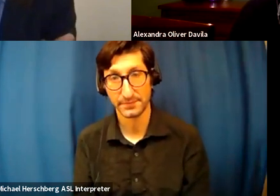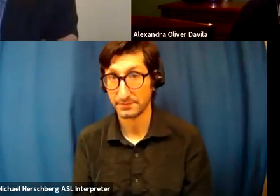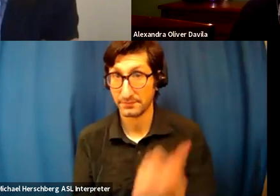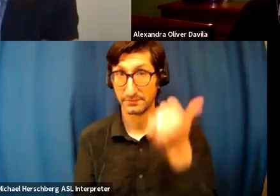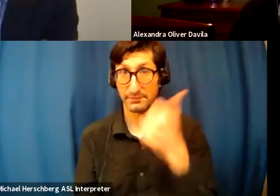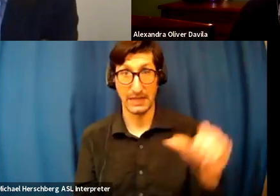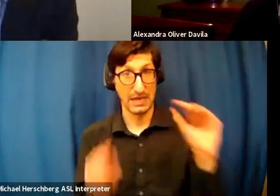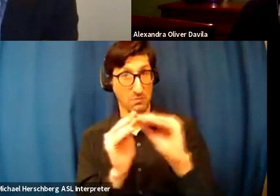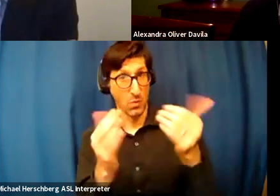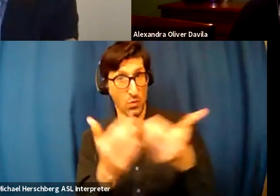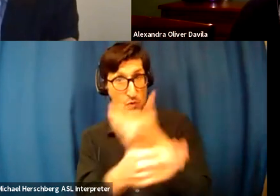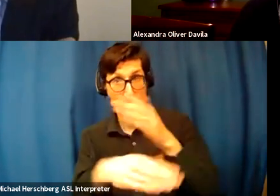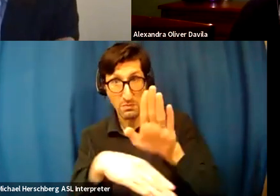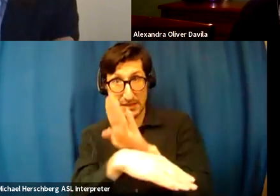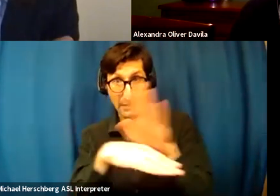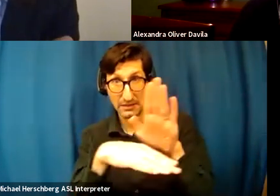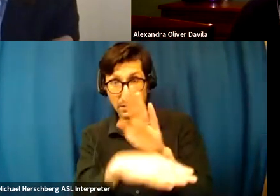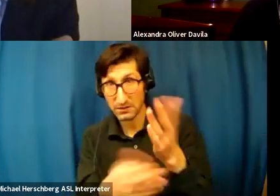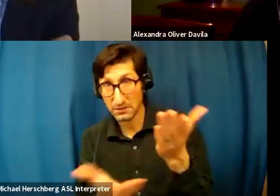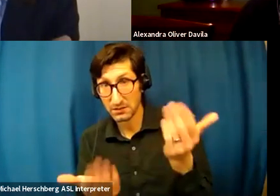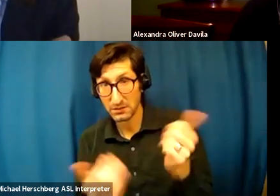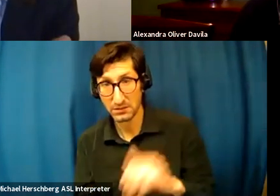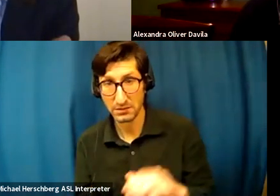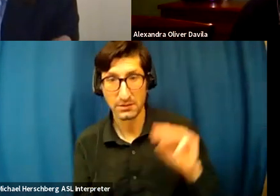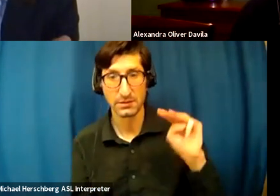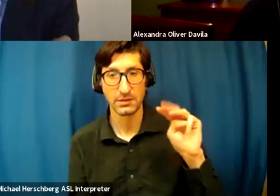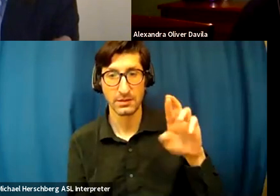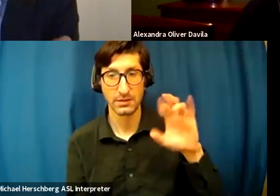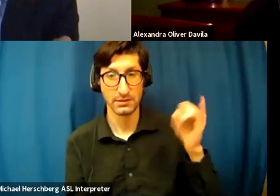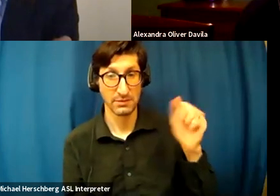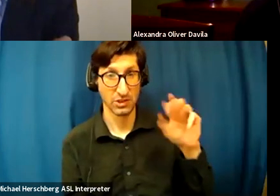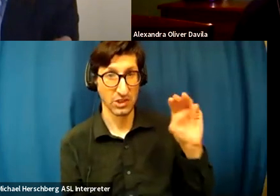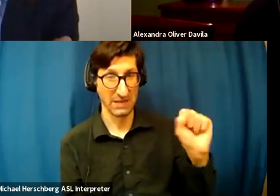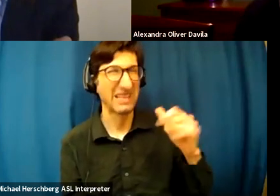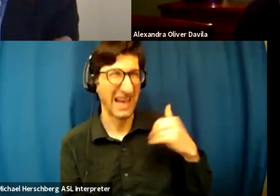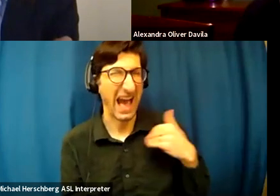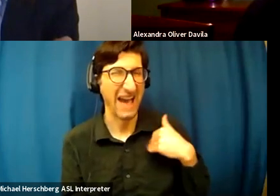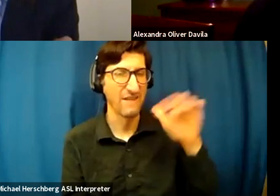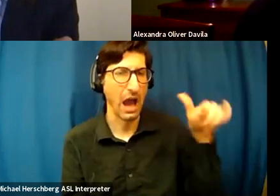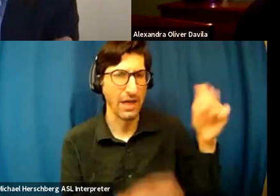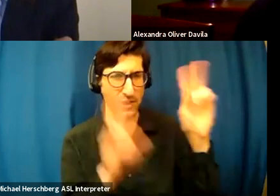Anything else? Any other new business? I actually did have a separate matter.